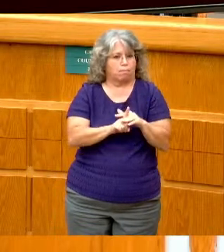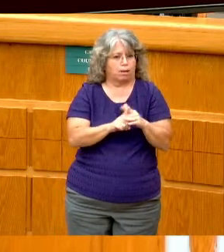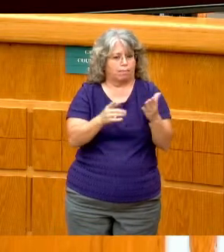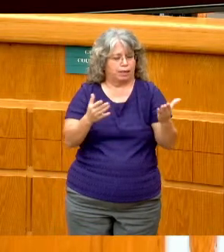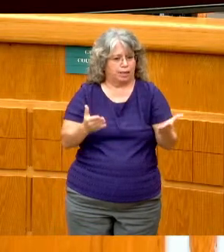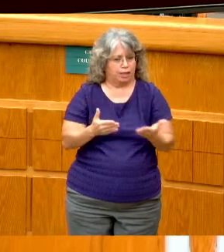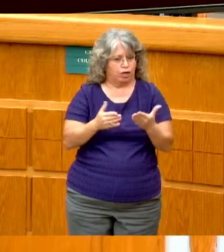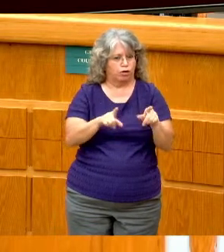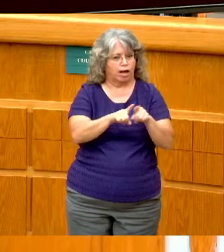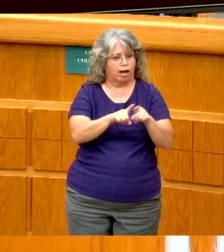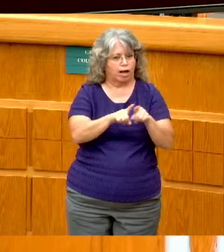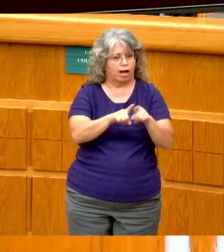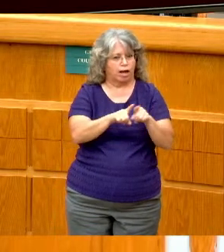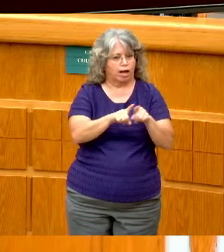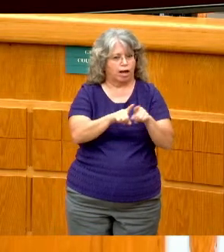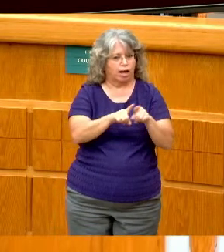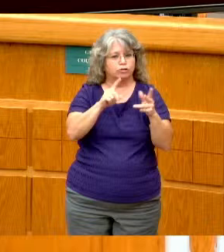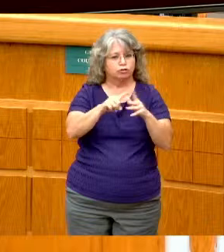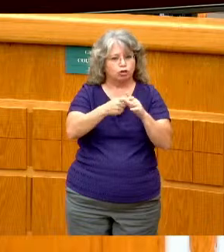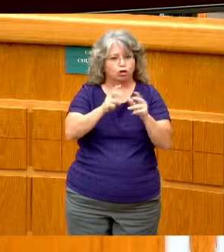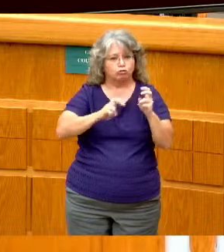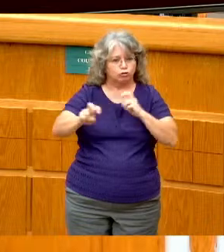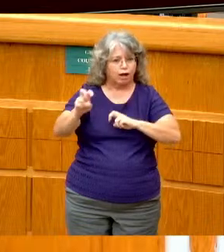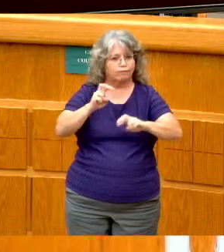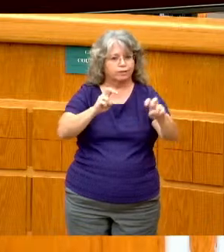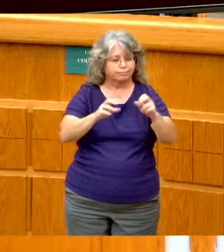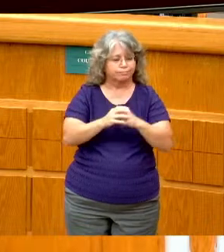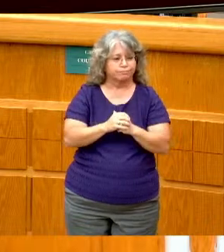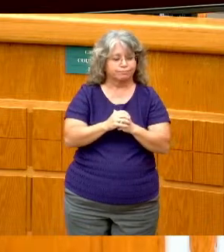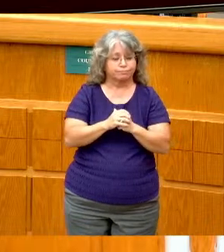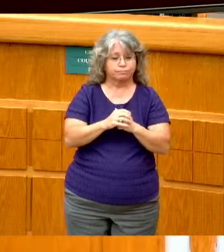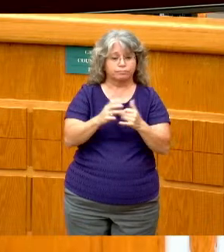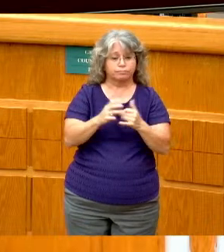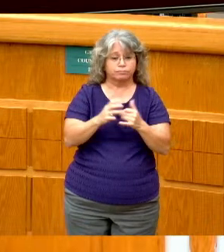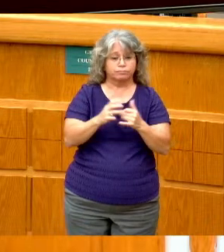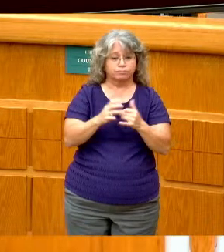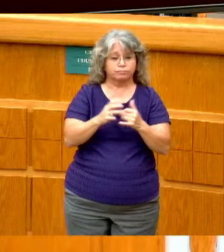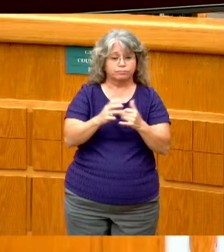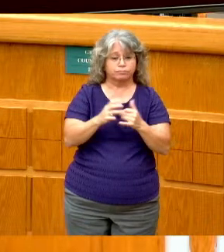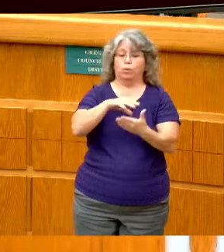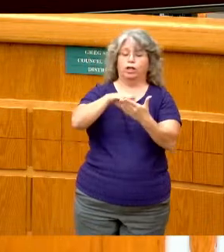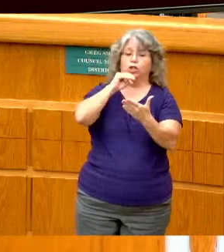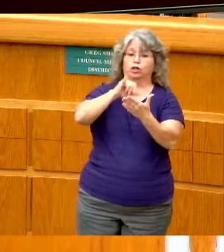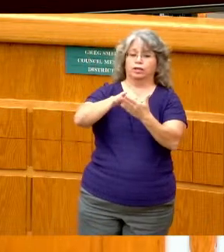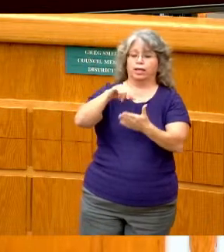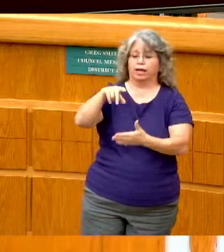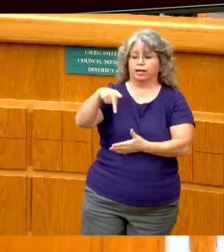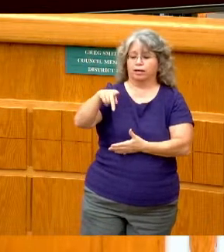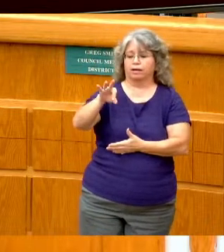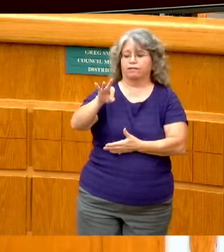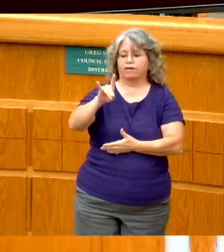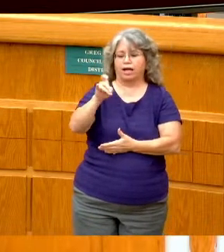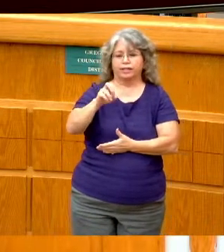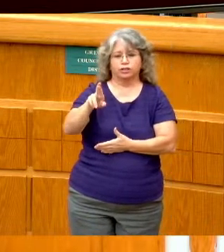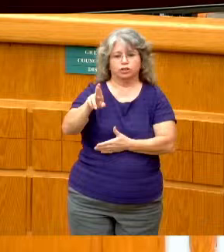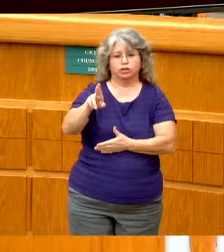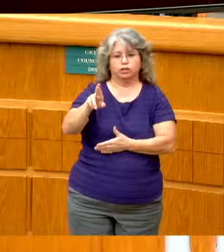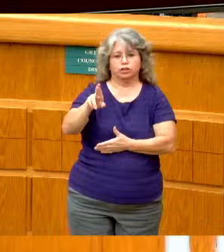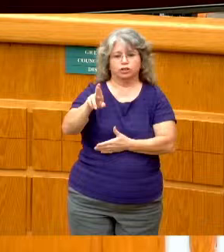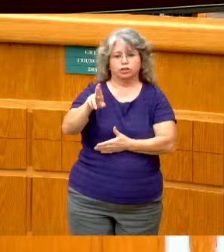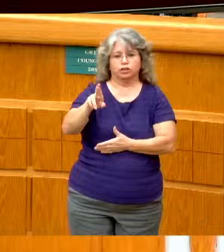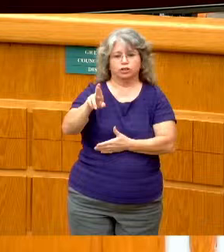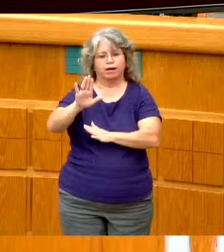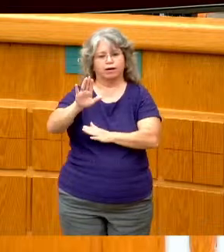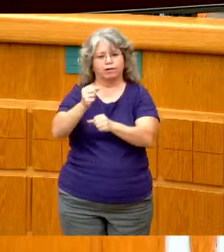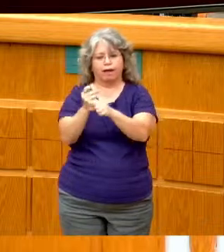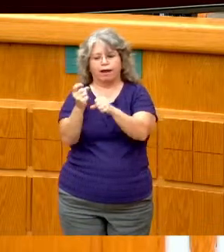plans. We heard today that Pfizer developed their booster shot that is aimed at protecting against future variants. This is